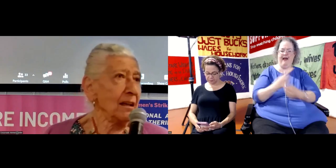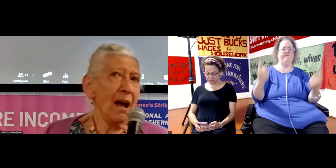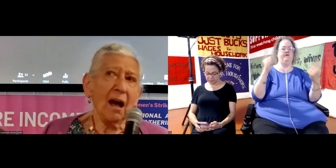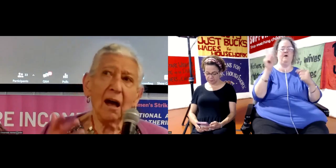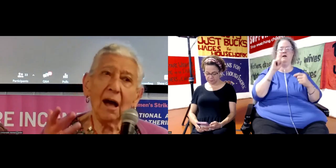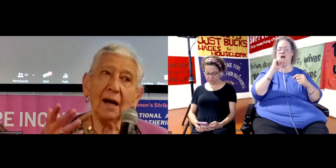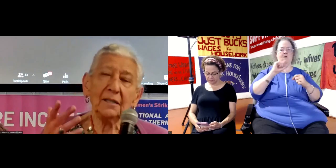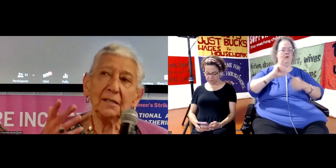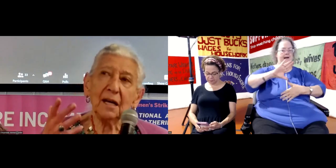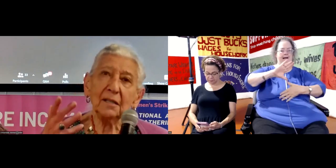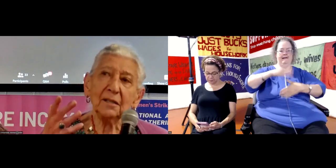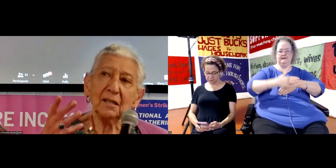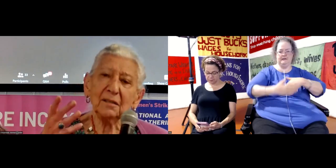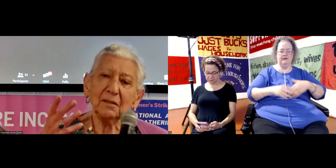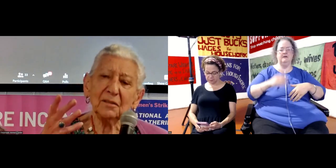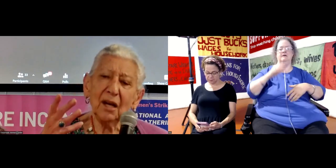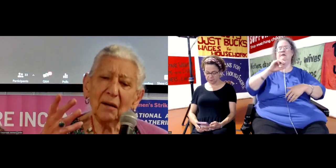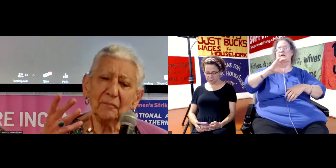that